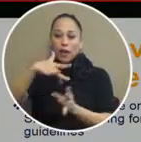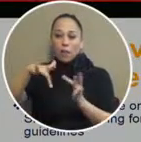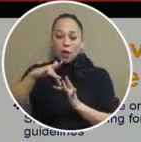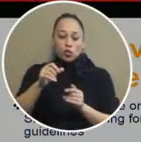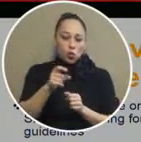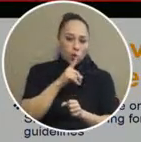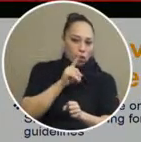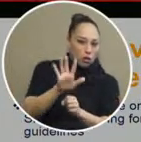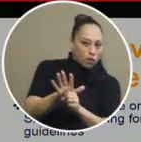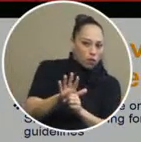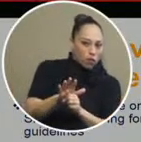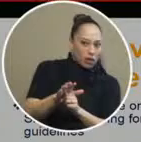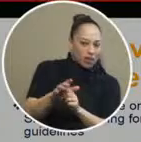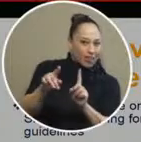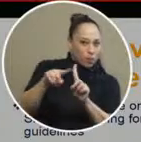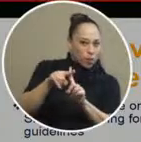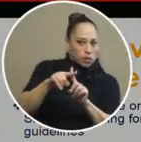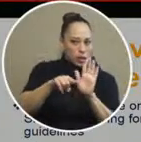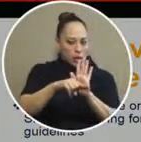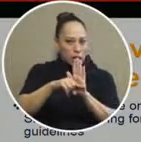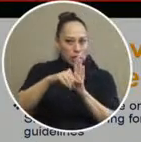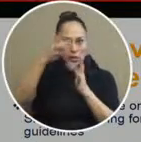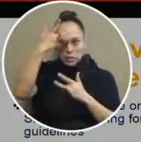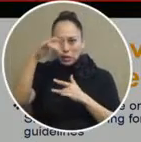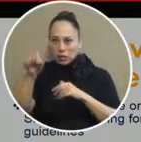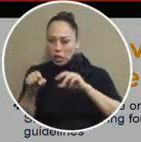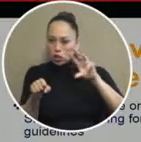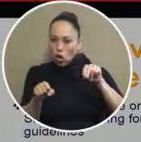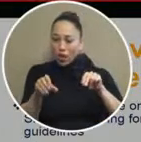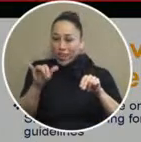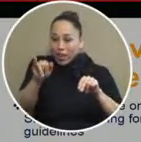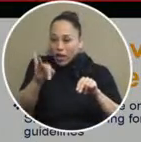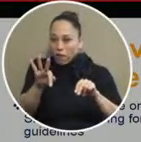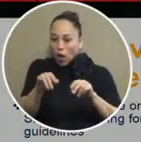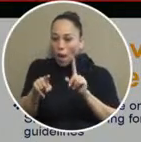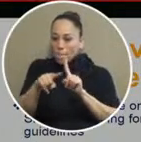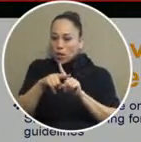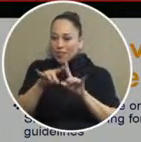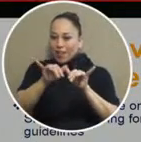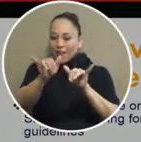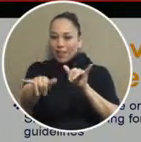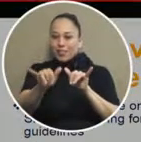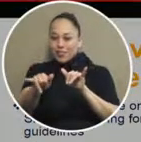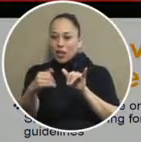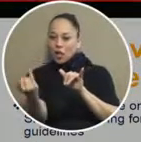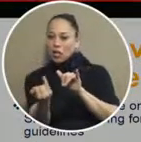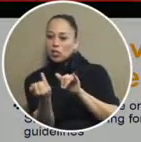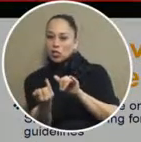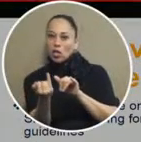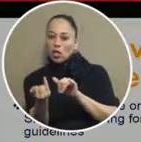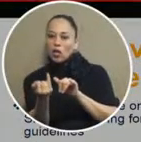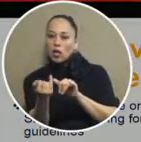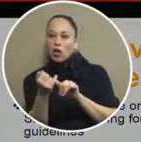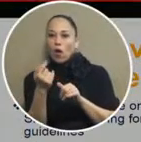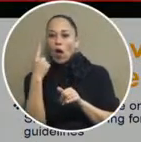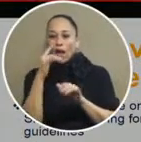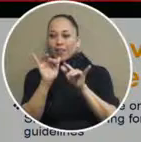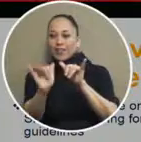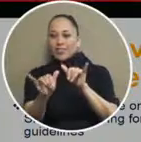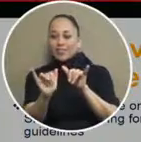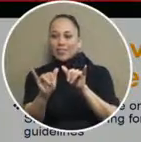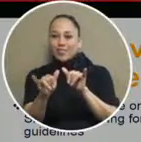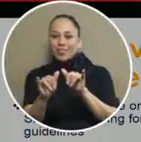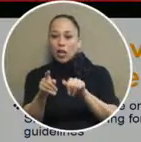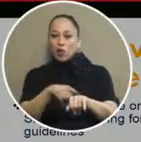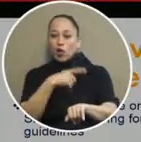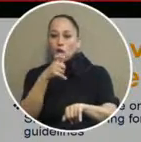can confirm whether they are positive or not. If they are positive, they stay in that hotel environment, isolated and quarantined. If